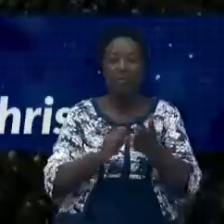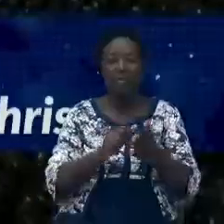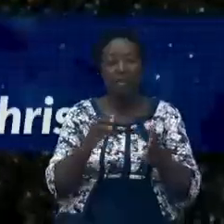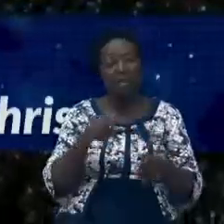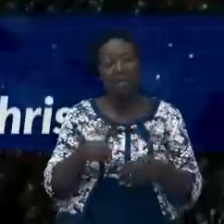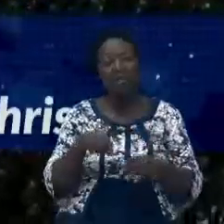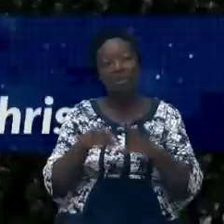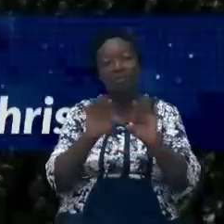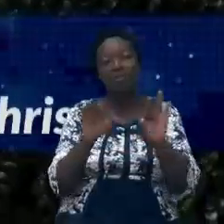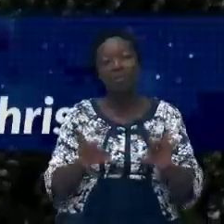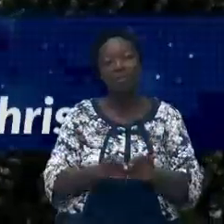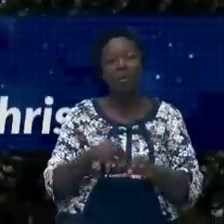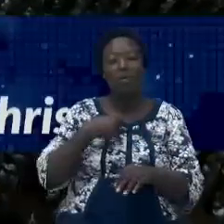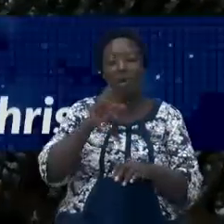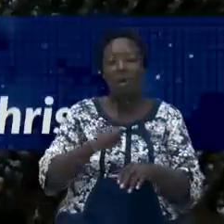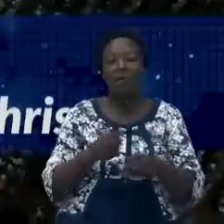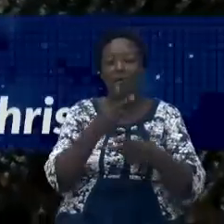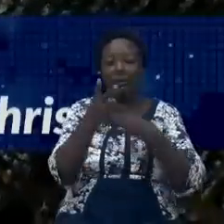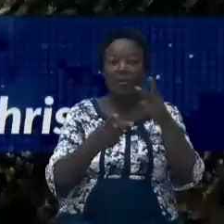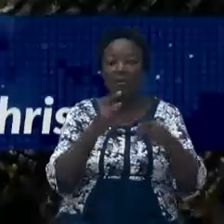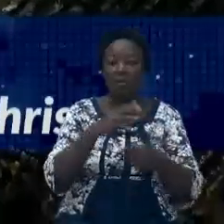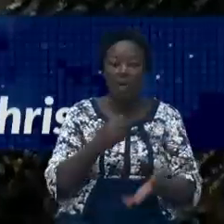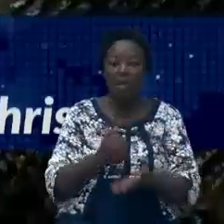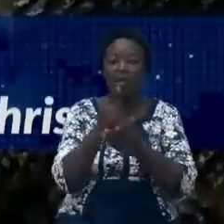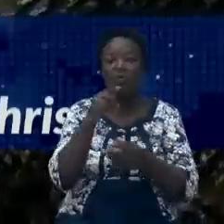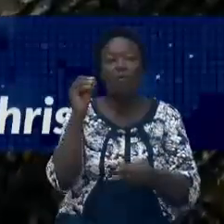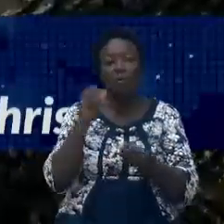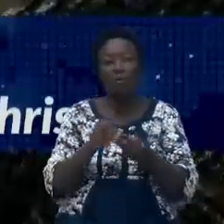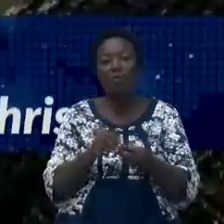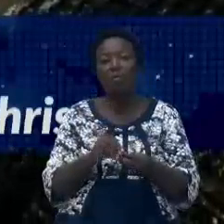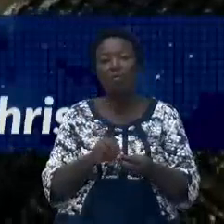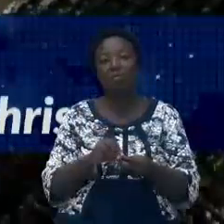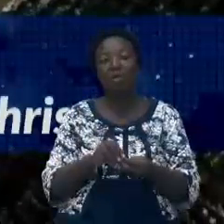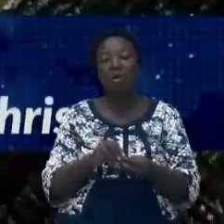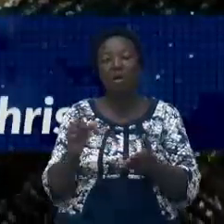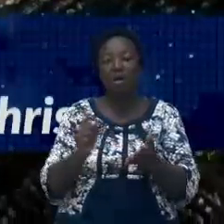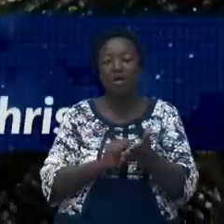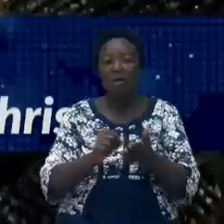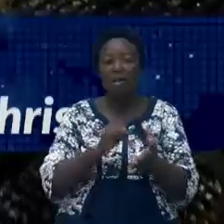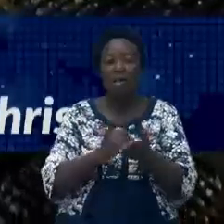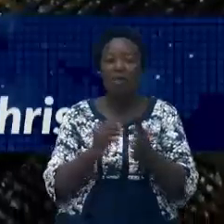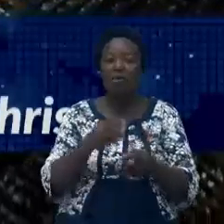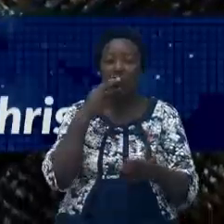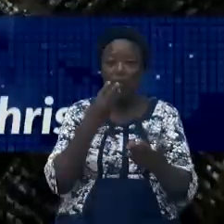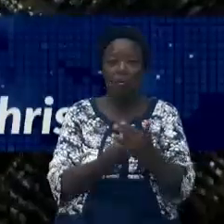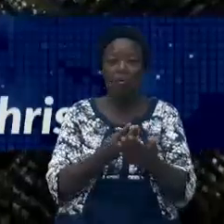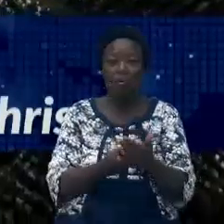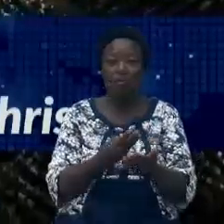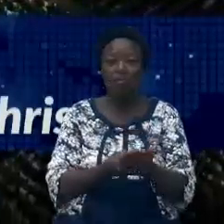touch with you and be of more spiritual blessings to you. Please write